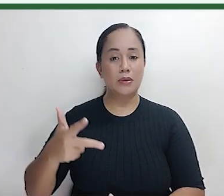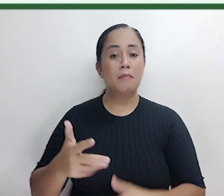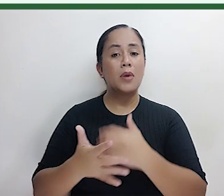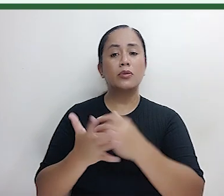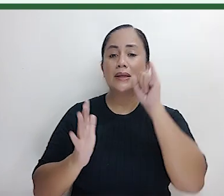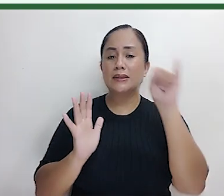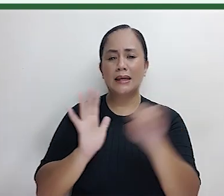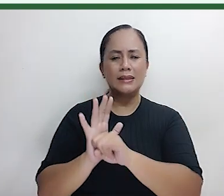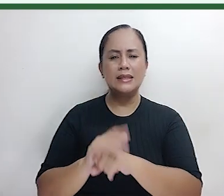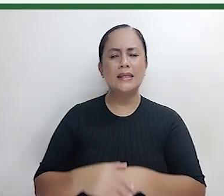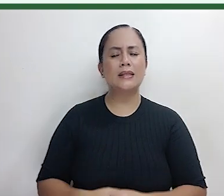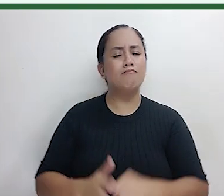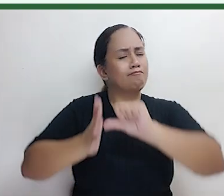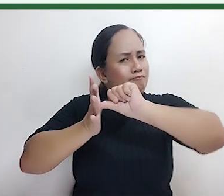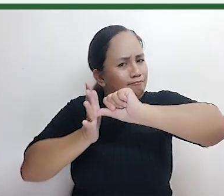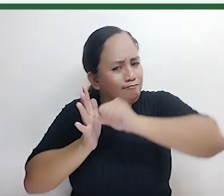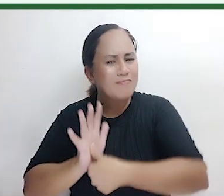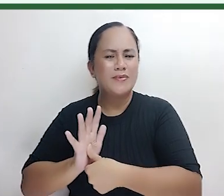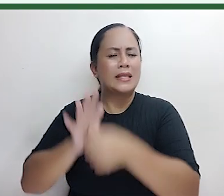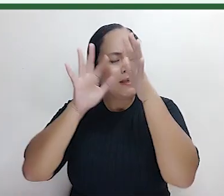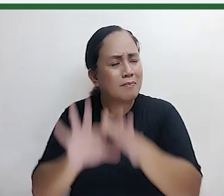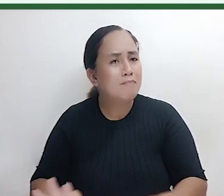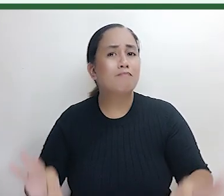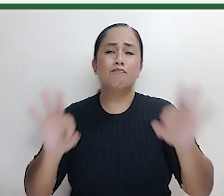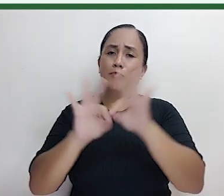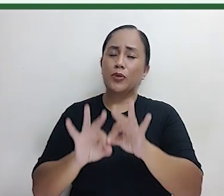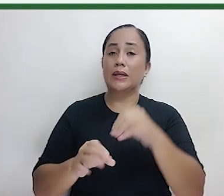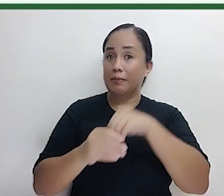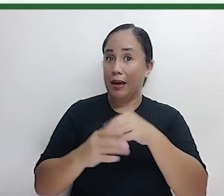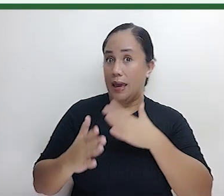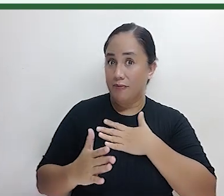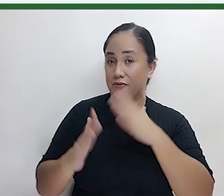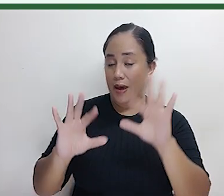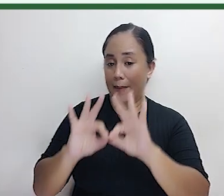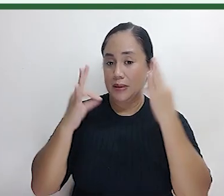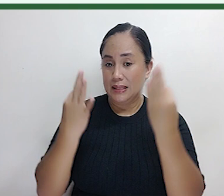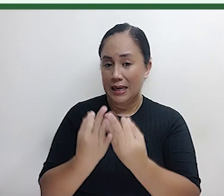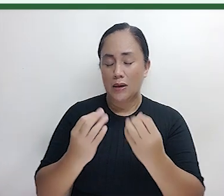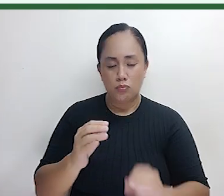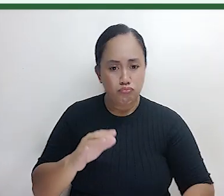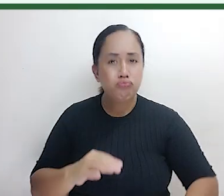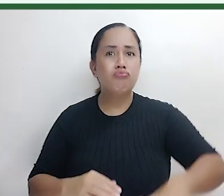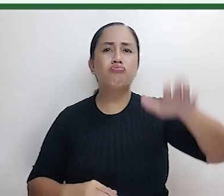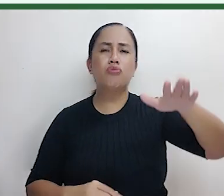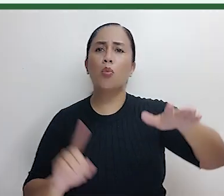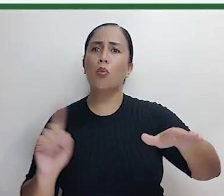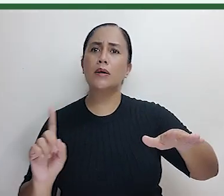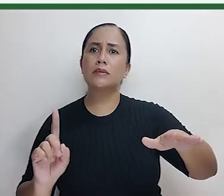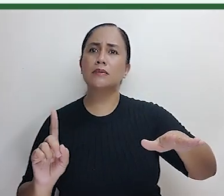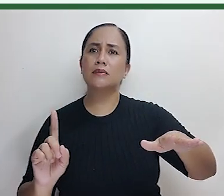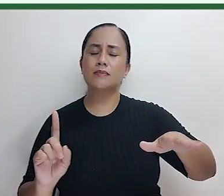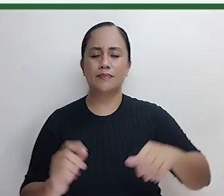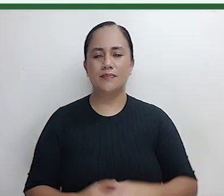Number 3. The part of my identity that was most emphasized or important in my family growing up